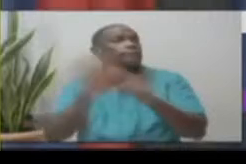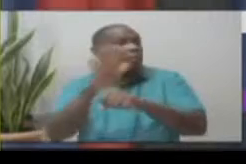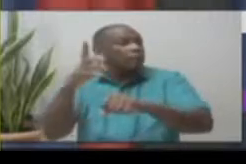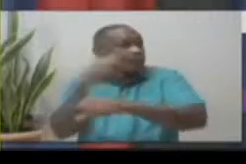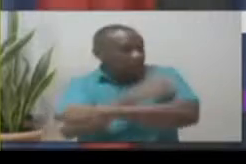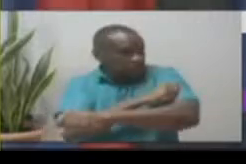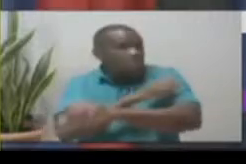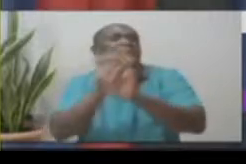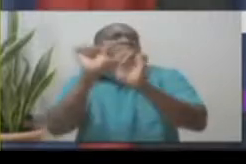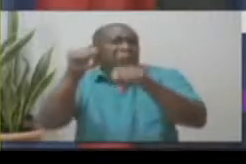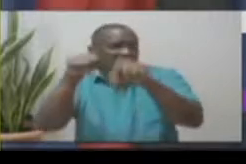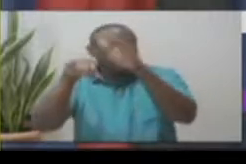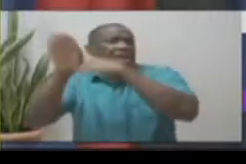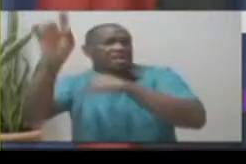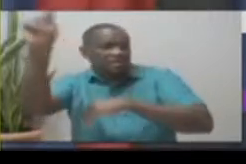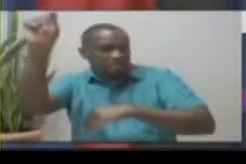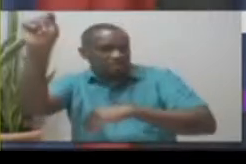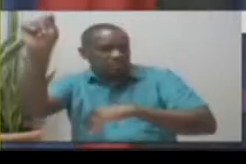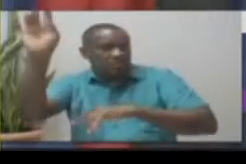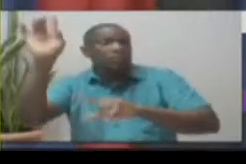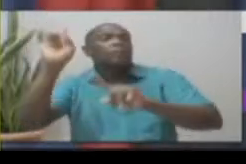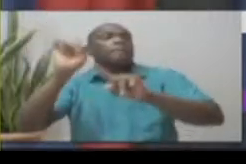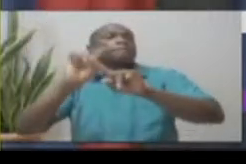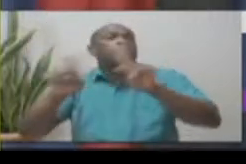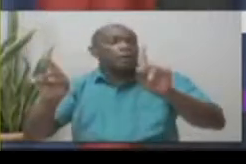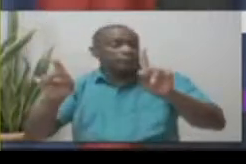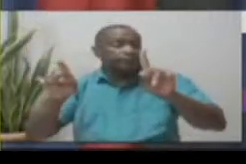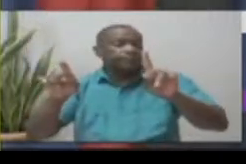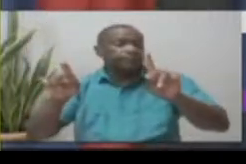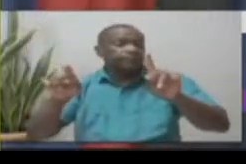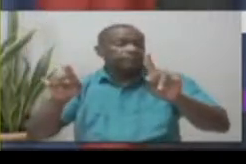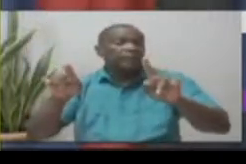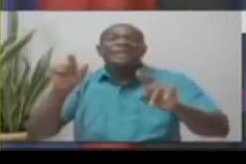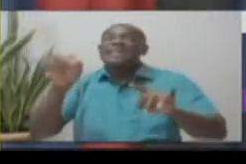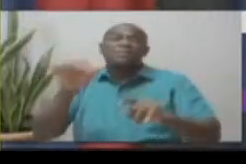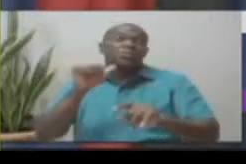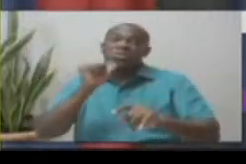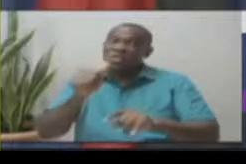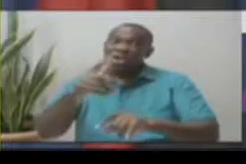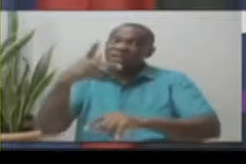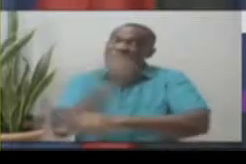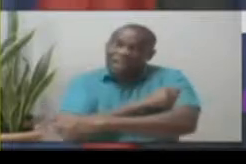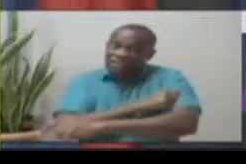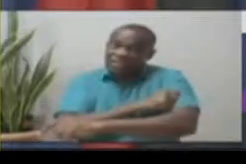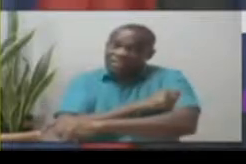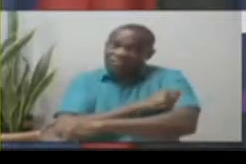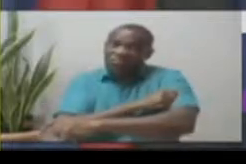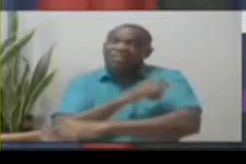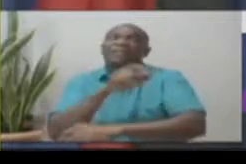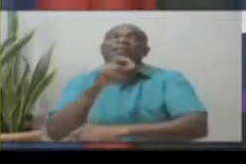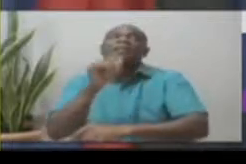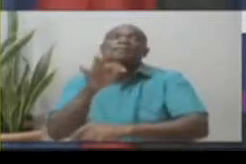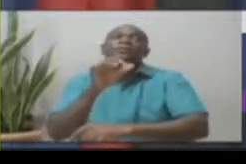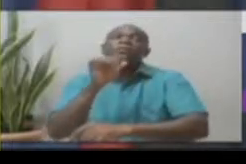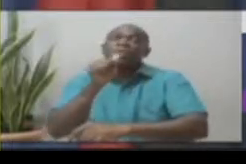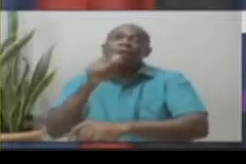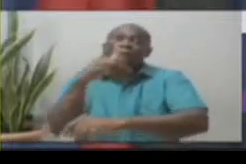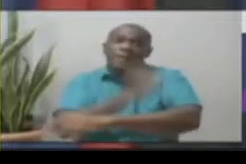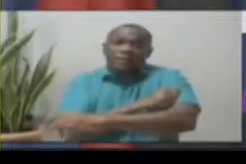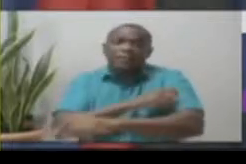can enter through Tobago or through Trinidad. Unvaccinated nationals are required to come through